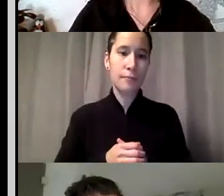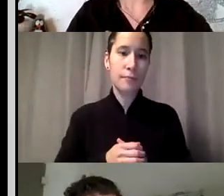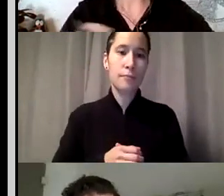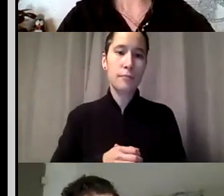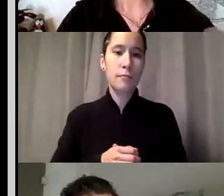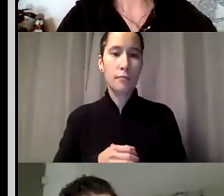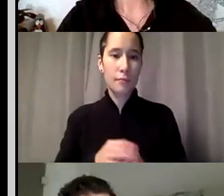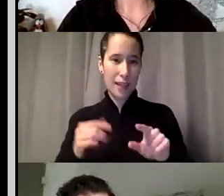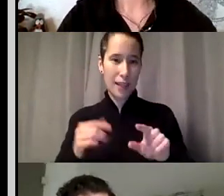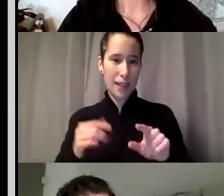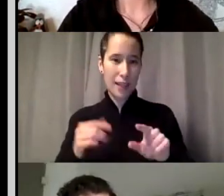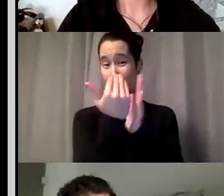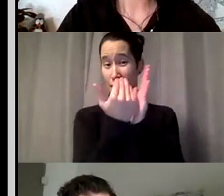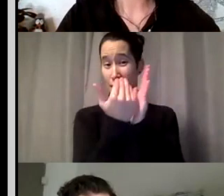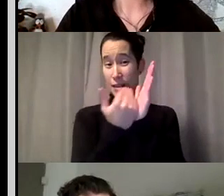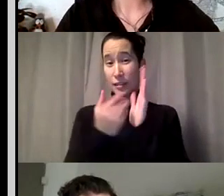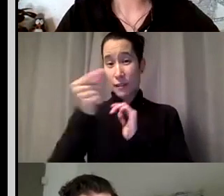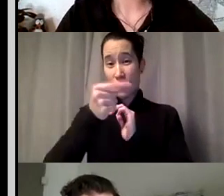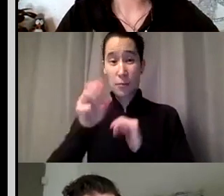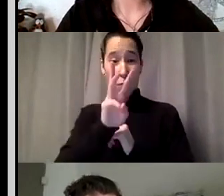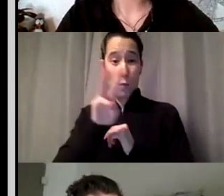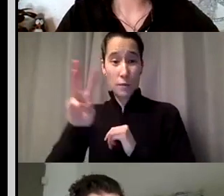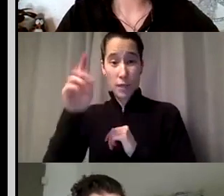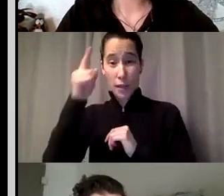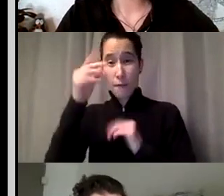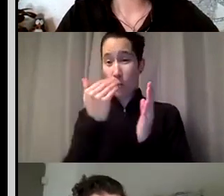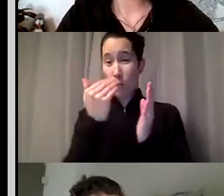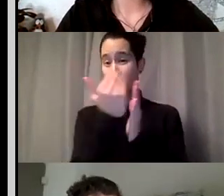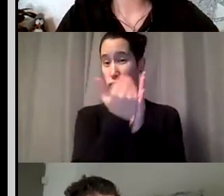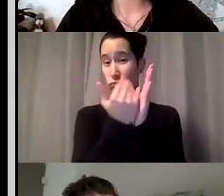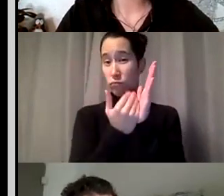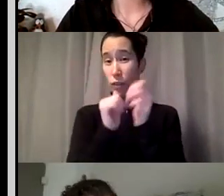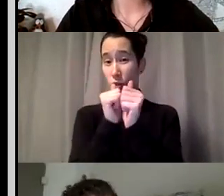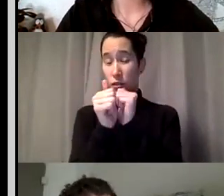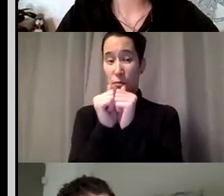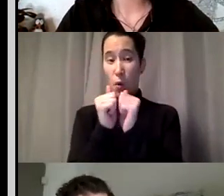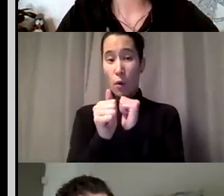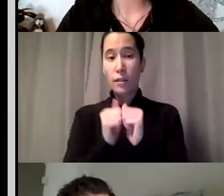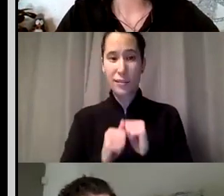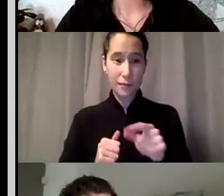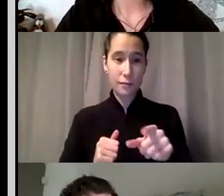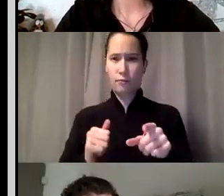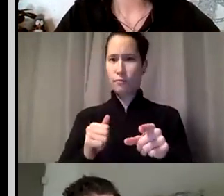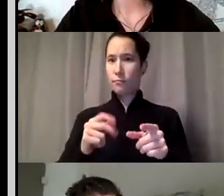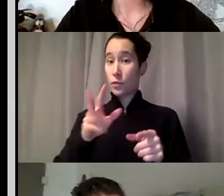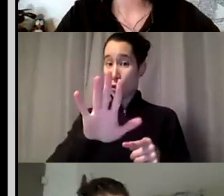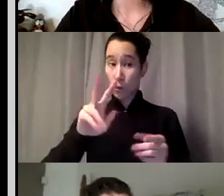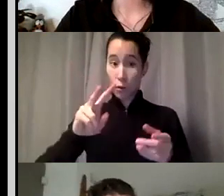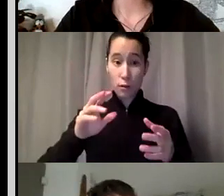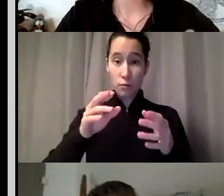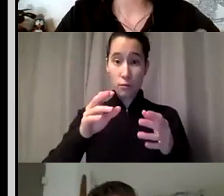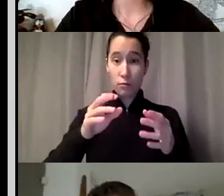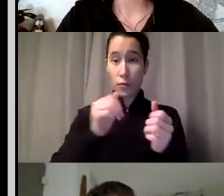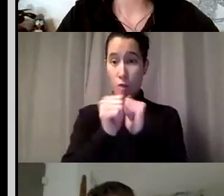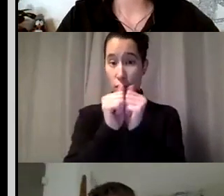not exhaustive. So even if your sport isn't named on that list, it doesn't mean that you can then participate in that sport. It is